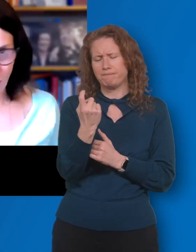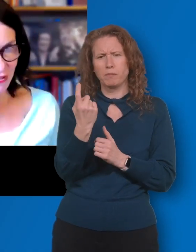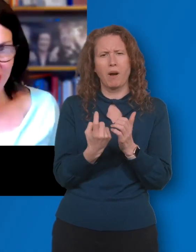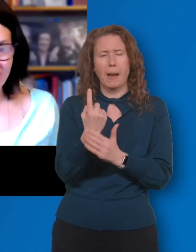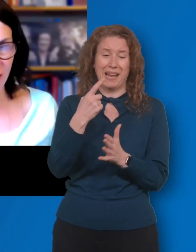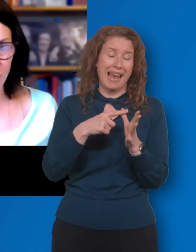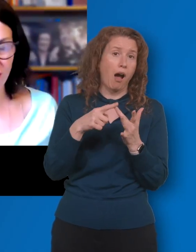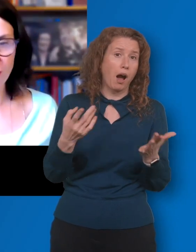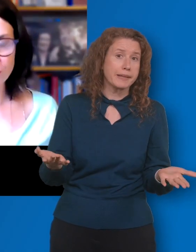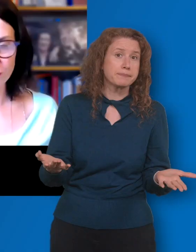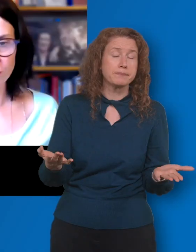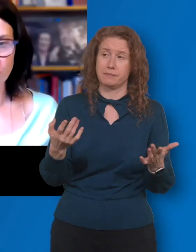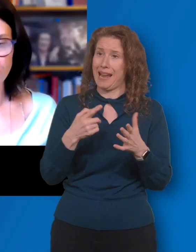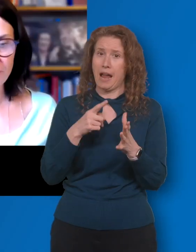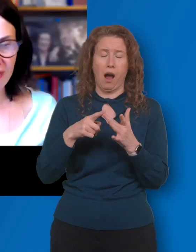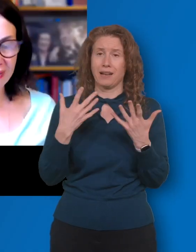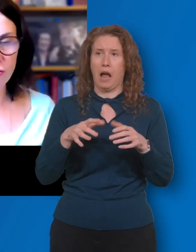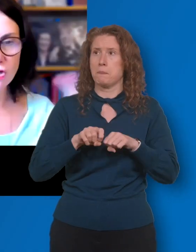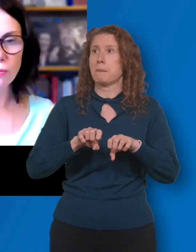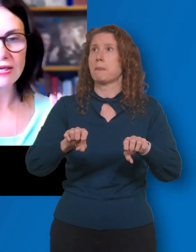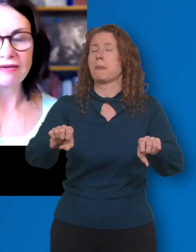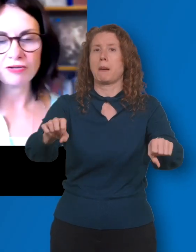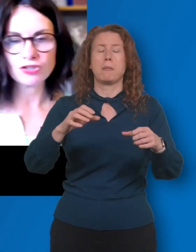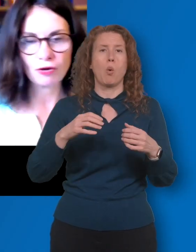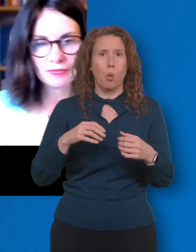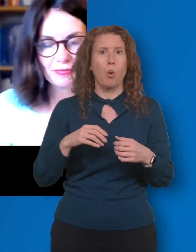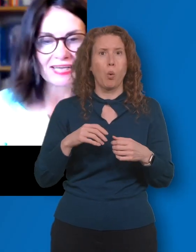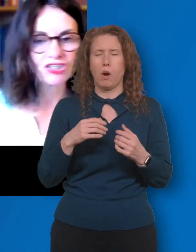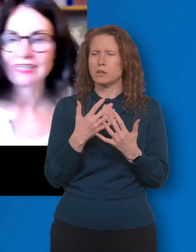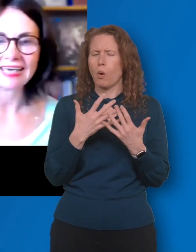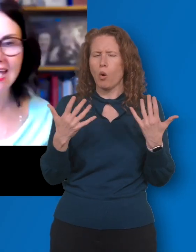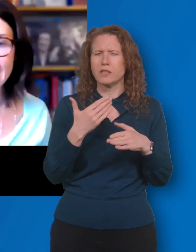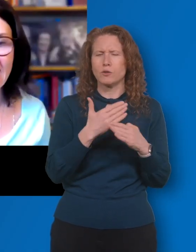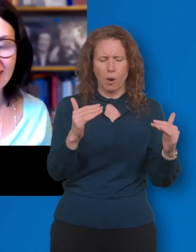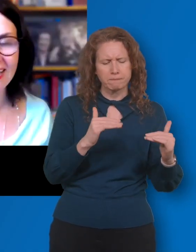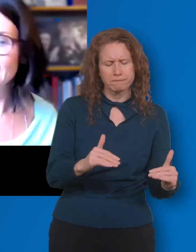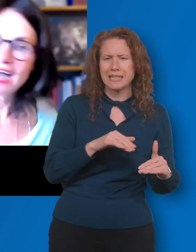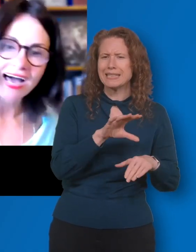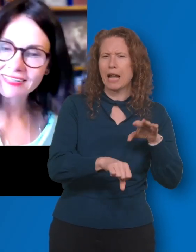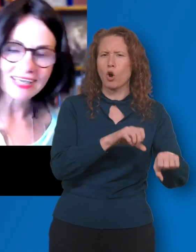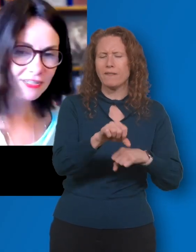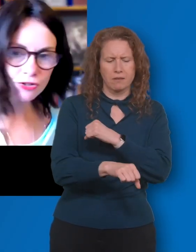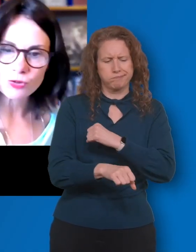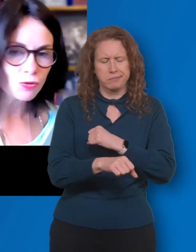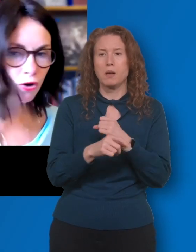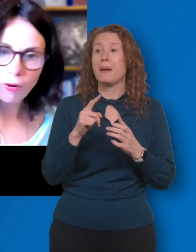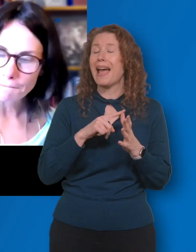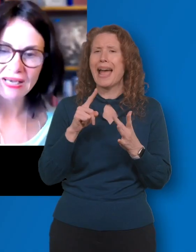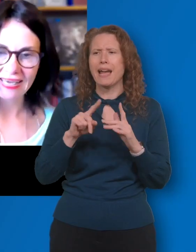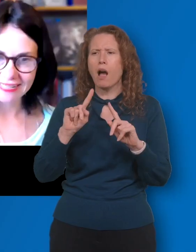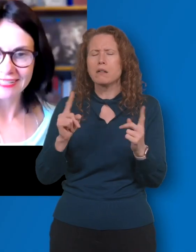is now taking over lots and lots of, you know, lower level jobs, but actually AI can't yet